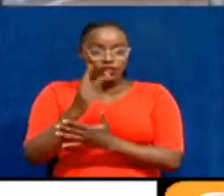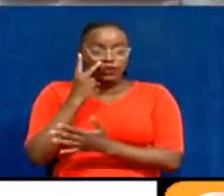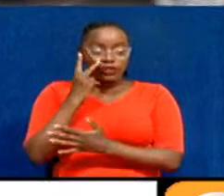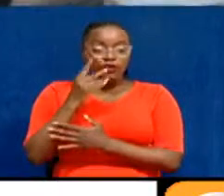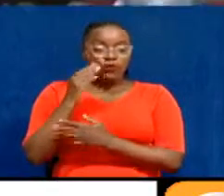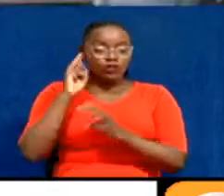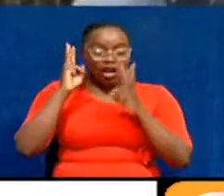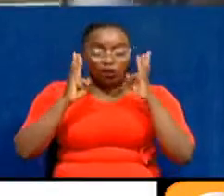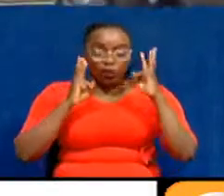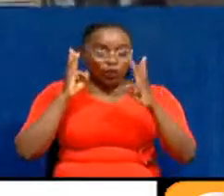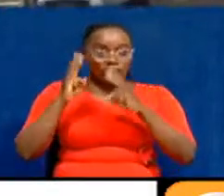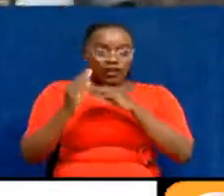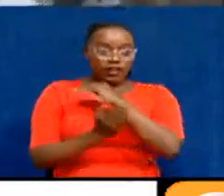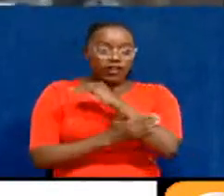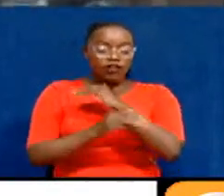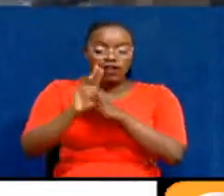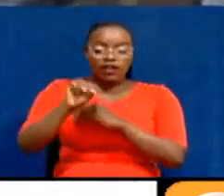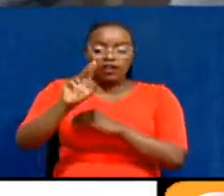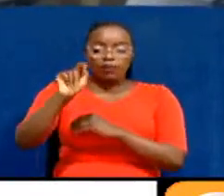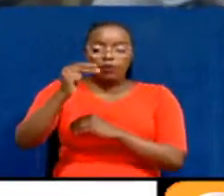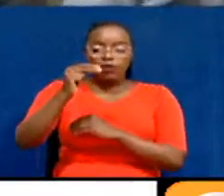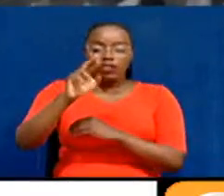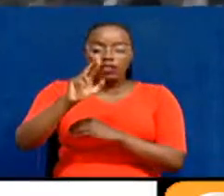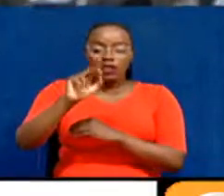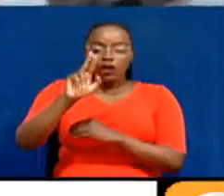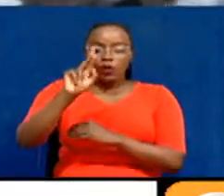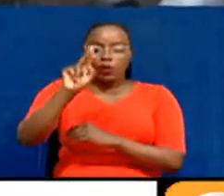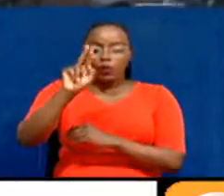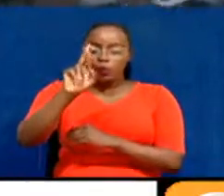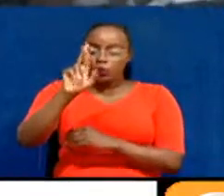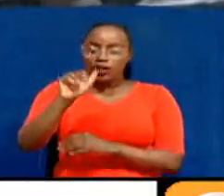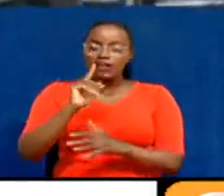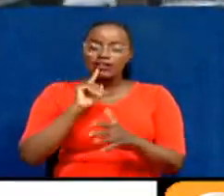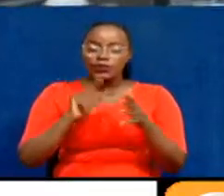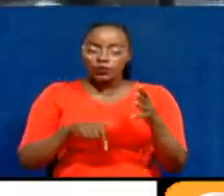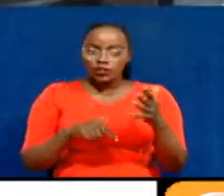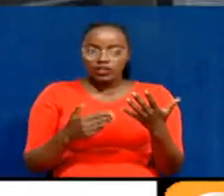looked worrying. And Mudhaura is quoted as saying the